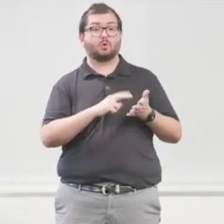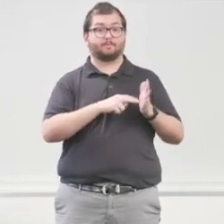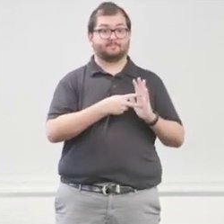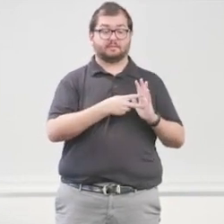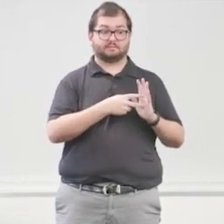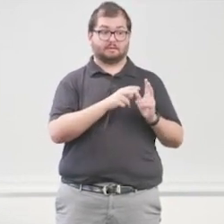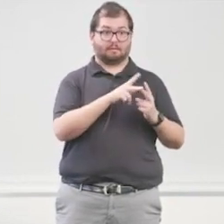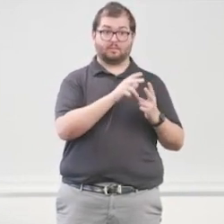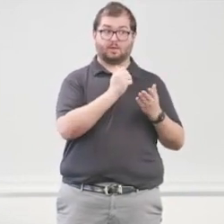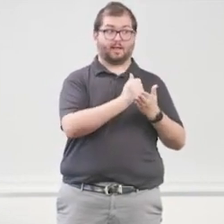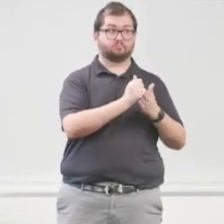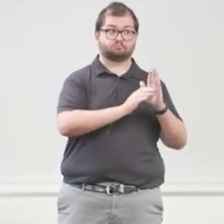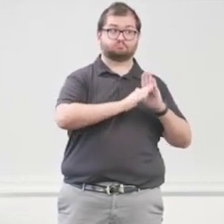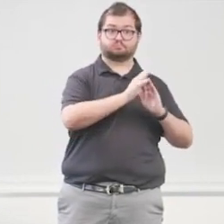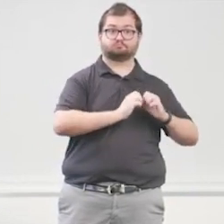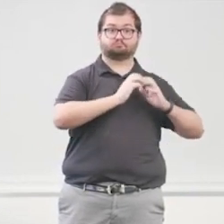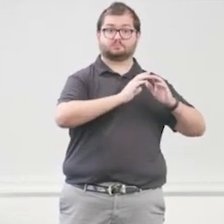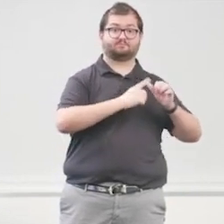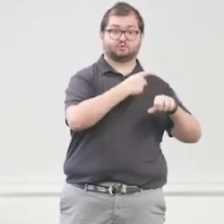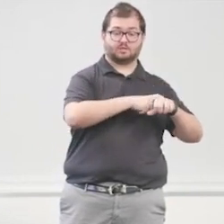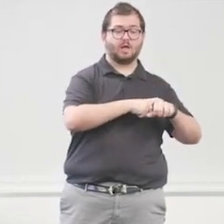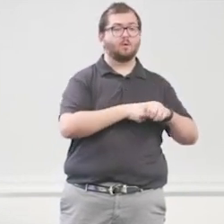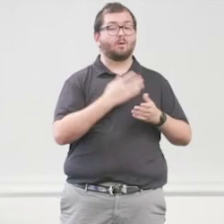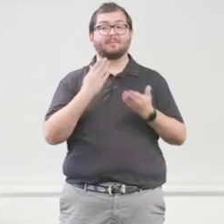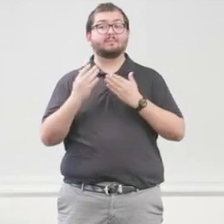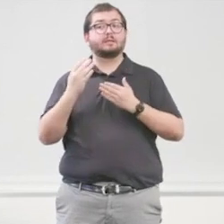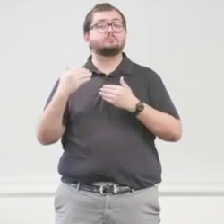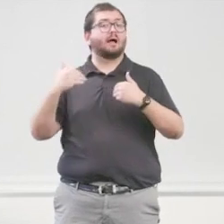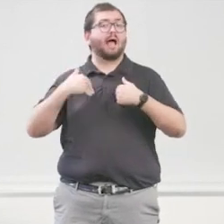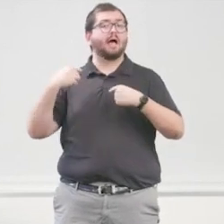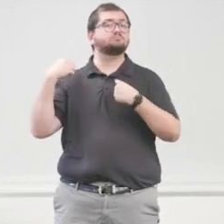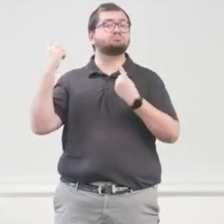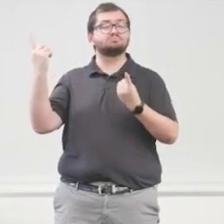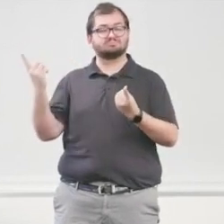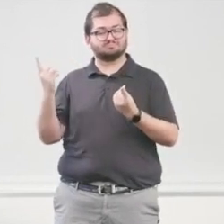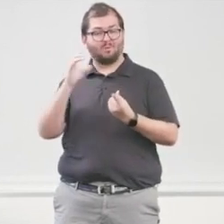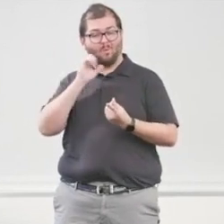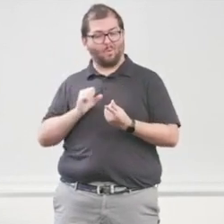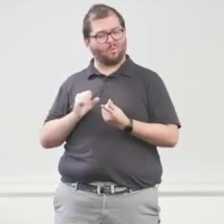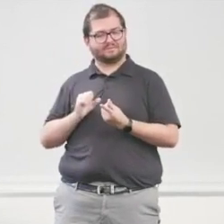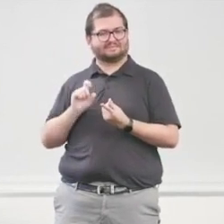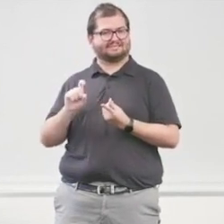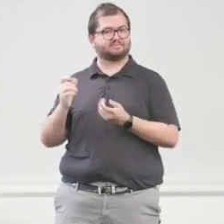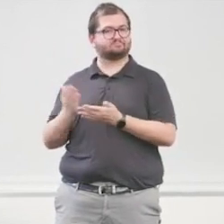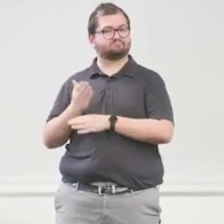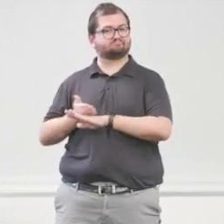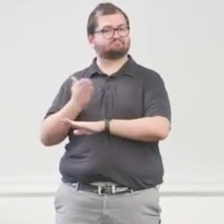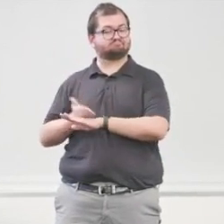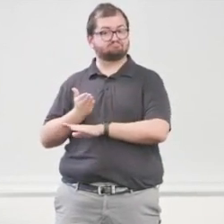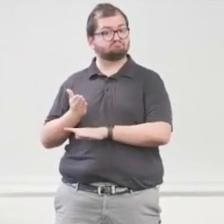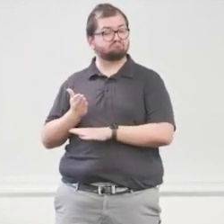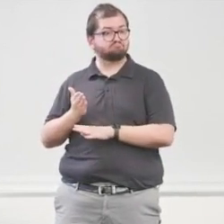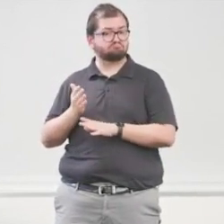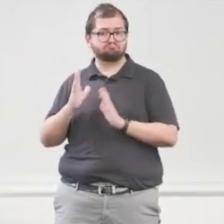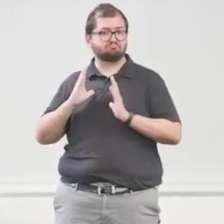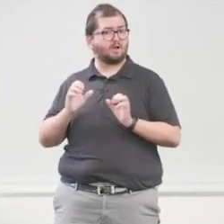plan or help you update yours if you have one that's been around for a long time and just needs updating because what the criminals are doing today is not what they were doing 5 years